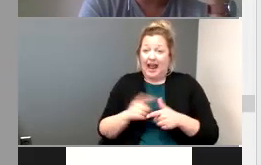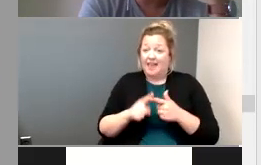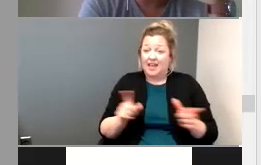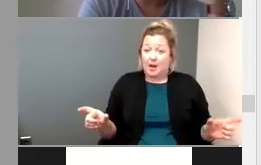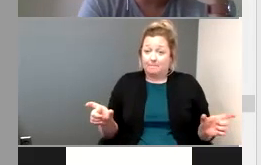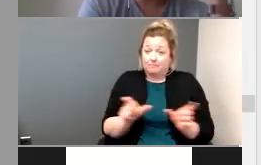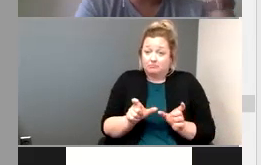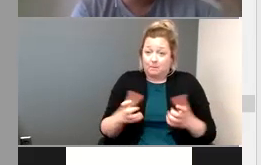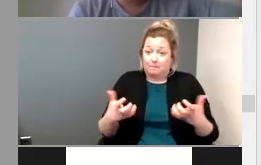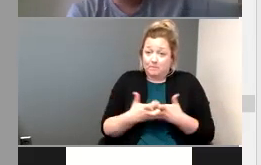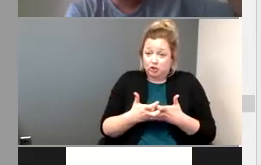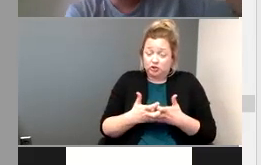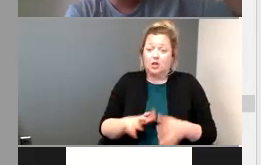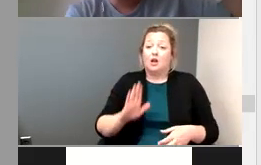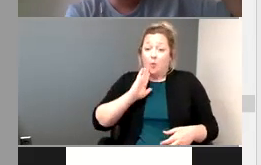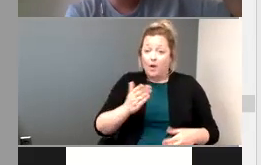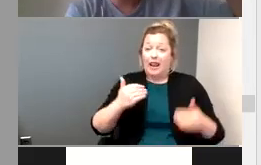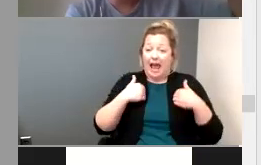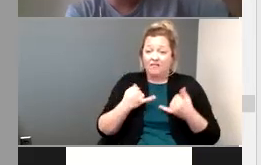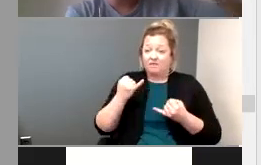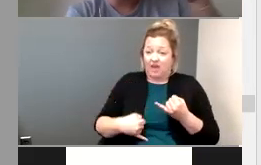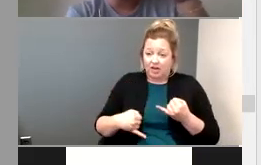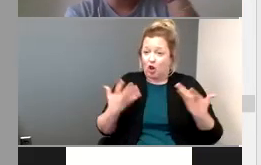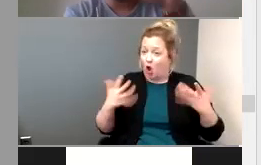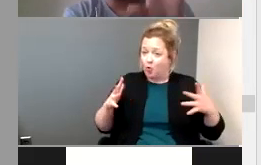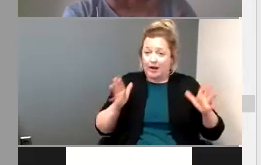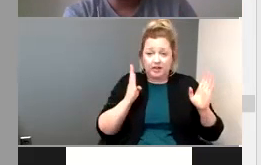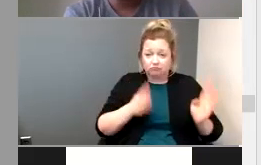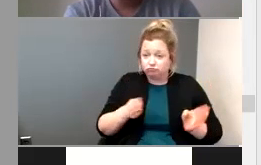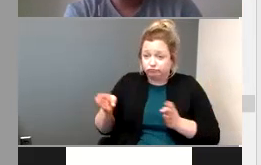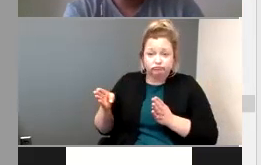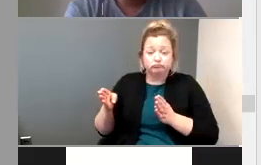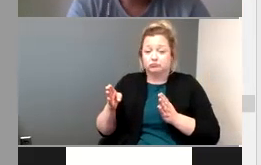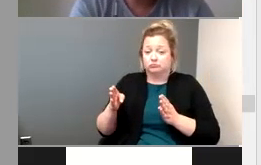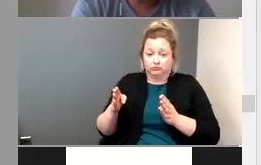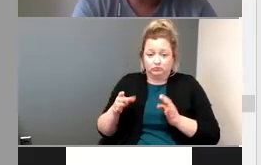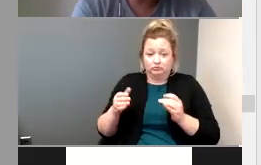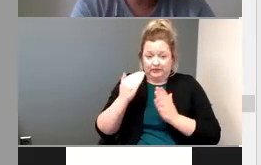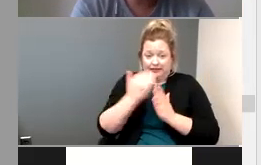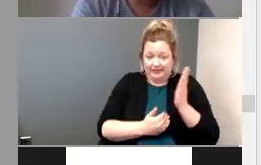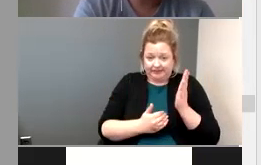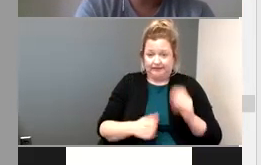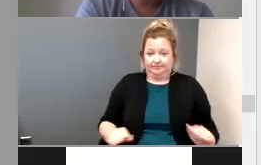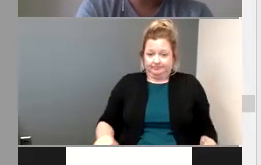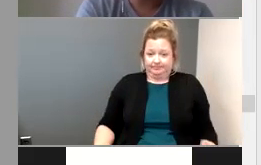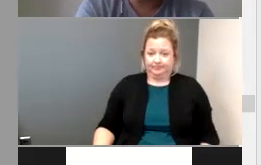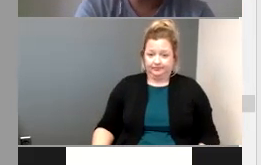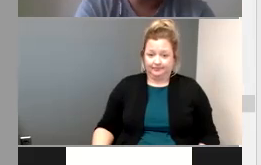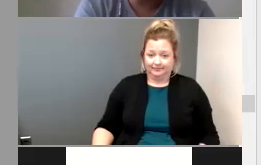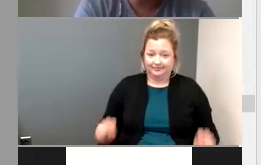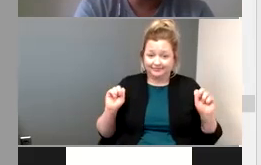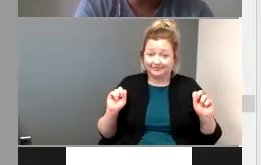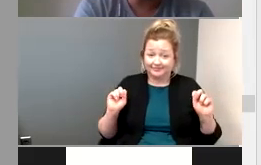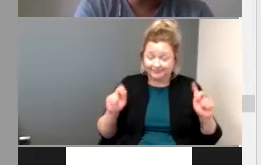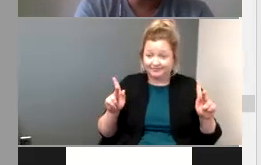And that is going to be some complexity function. Let's call it Fn for now. Okay. Okay. So all